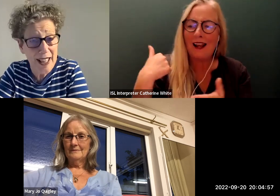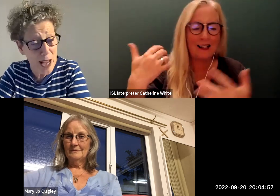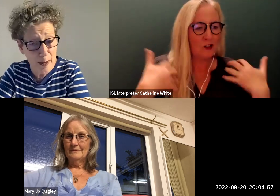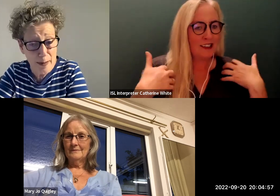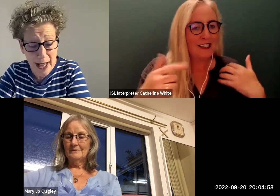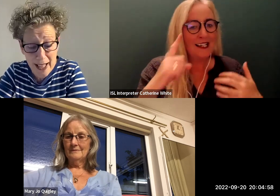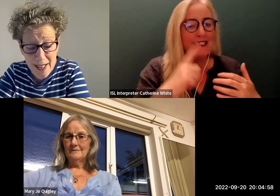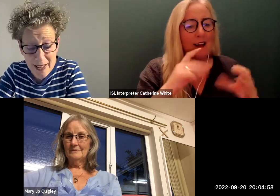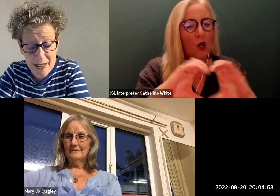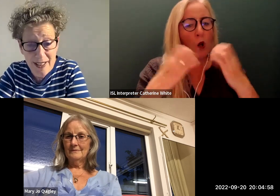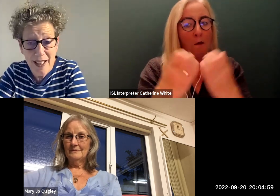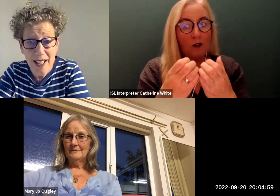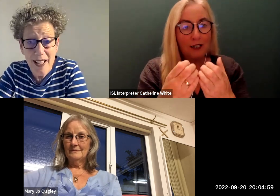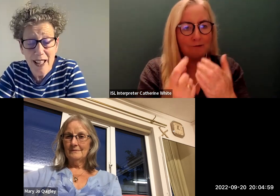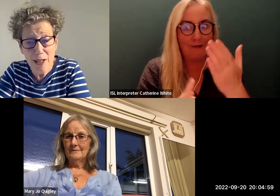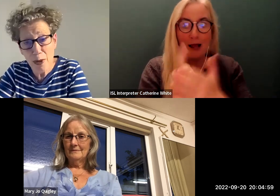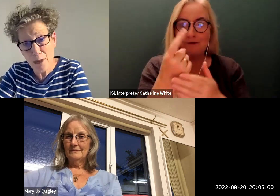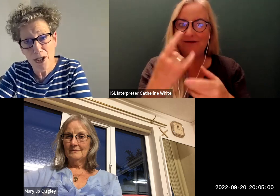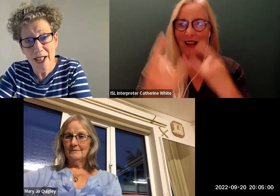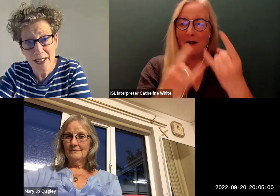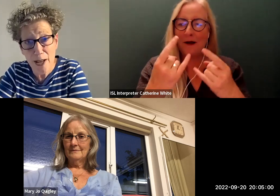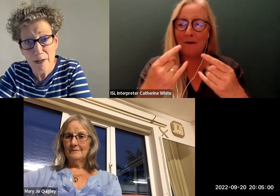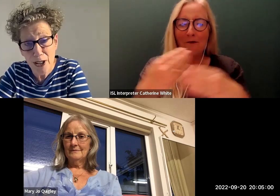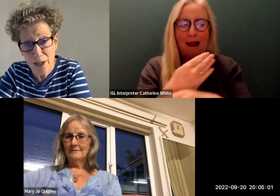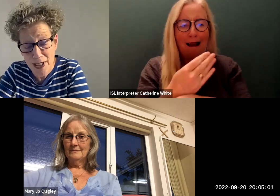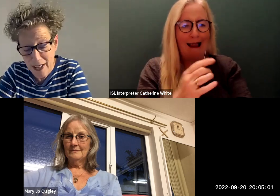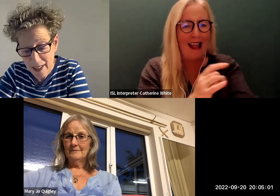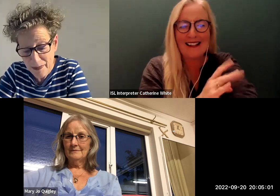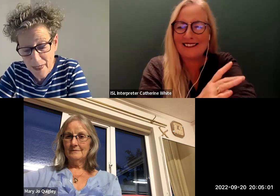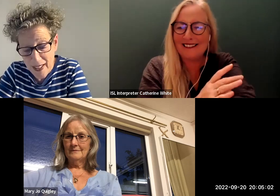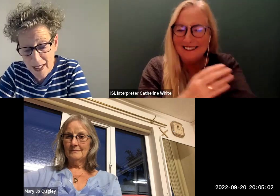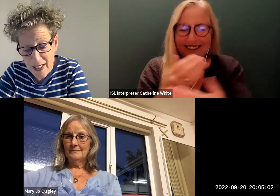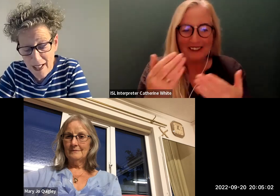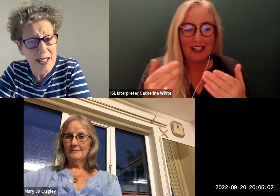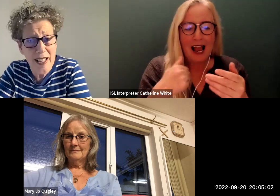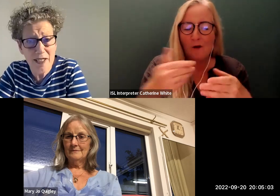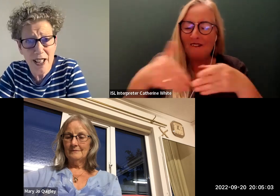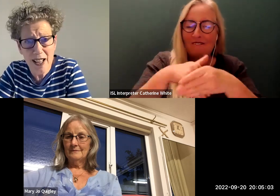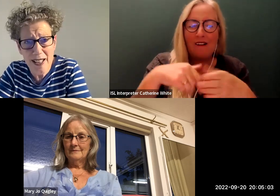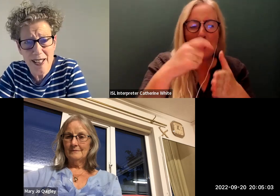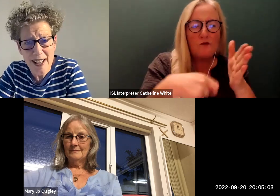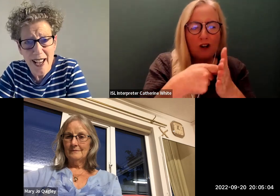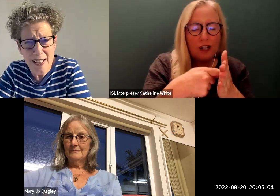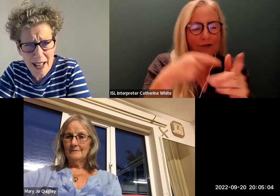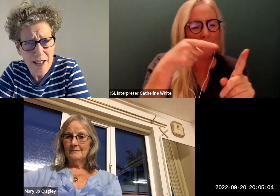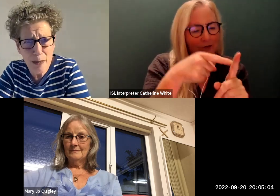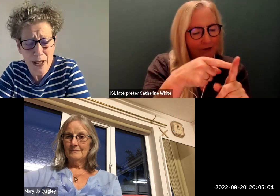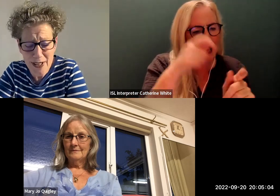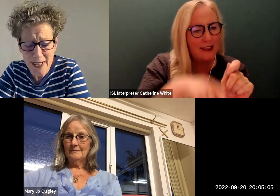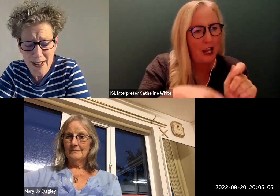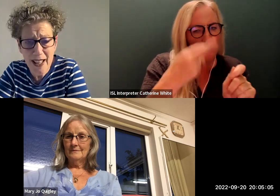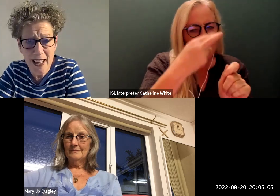community, it came about by accident in one of the projects that I'm involved in. And suddenly I realized, as a